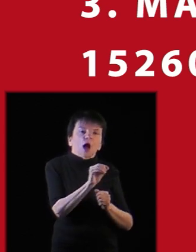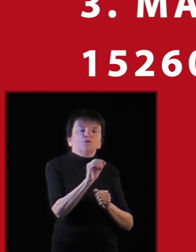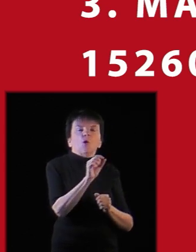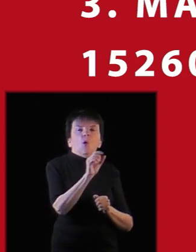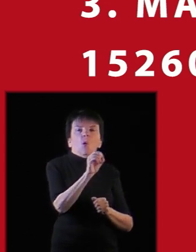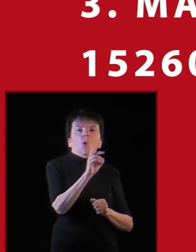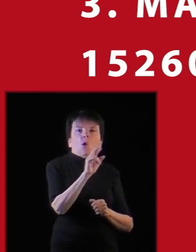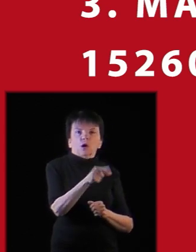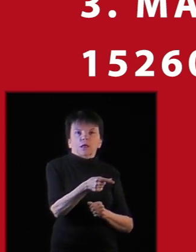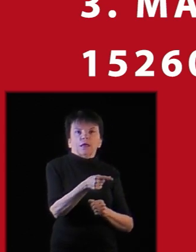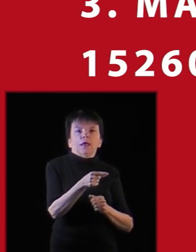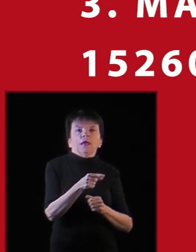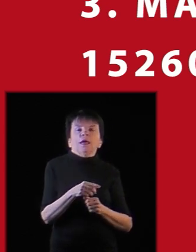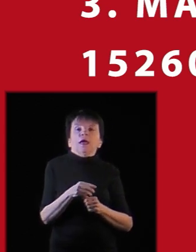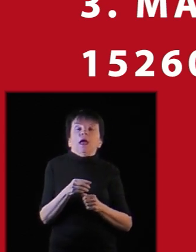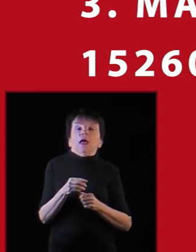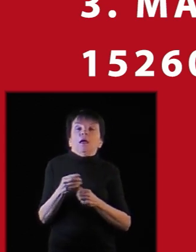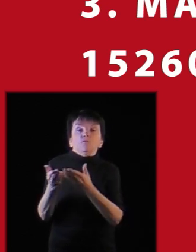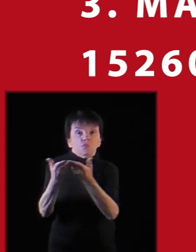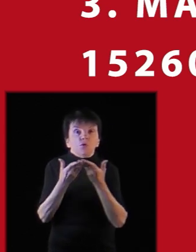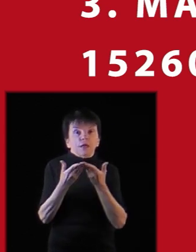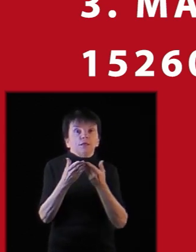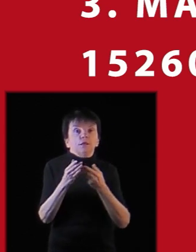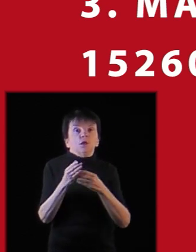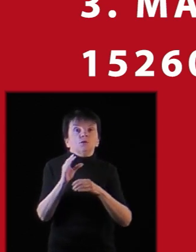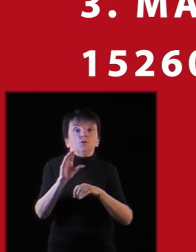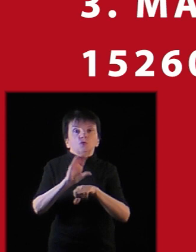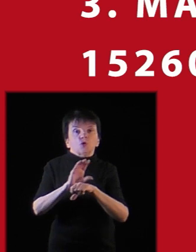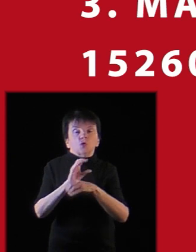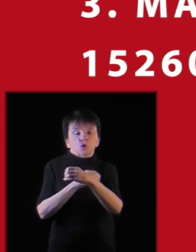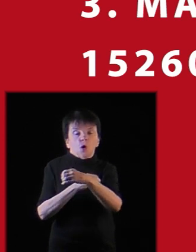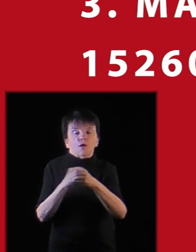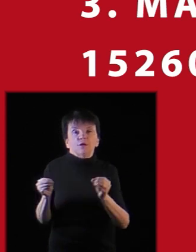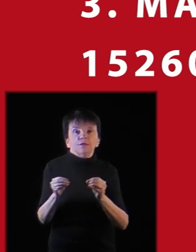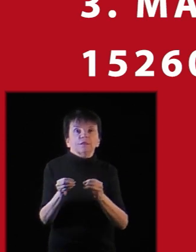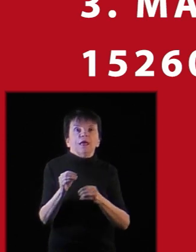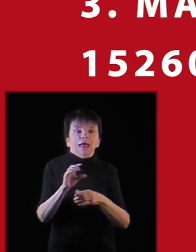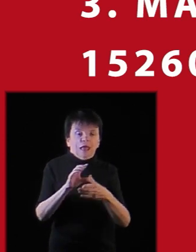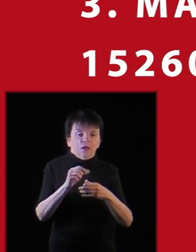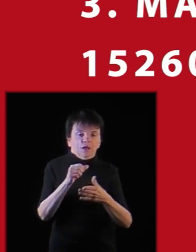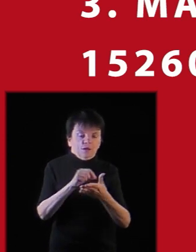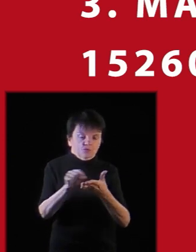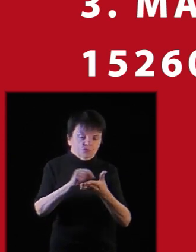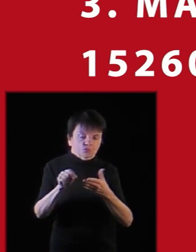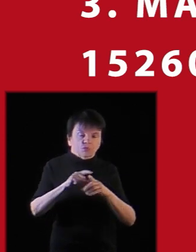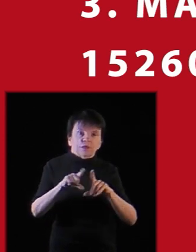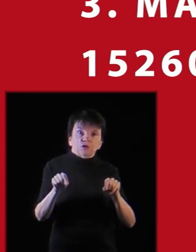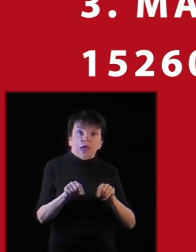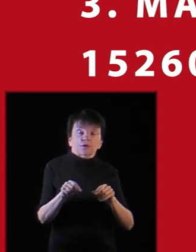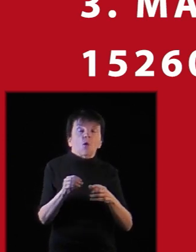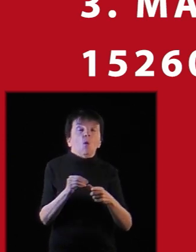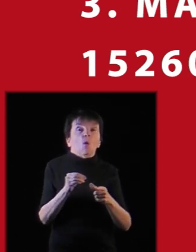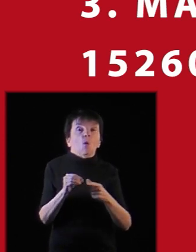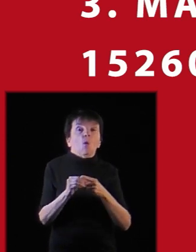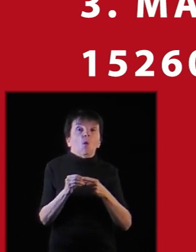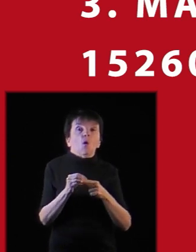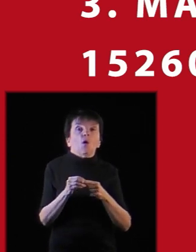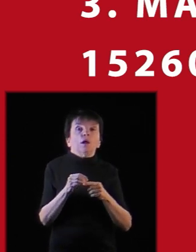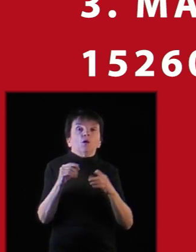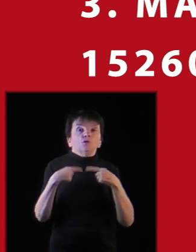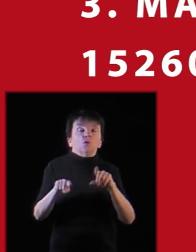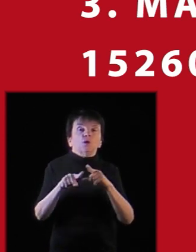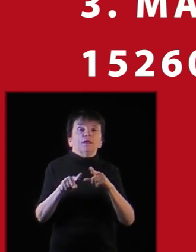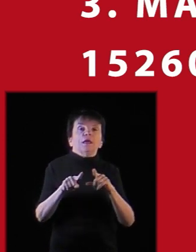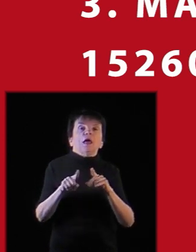a check at the church office throughout the week or join us for one of our weekend services. But thank you for